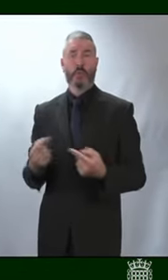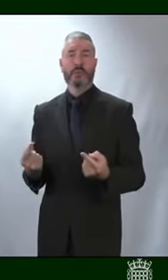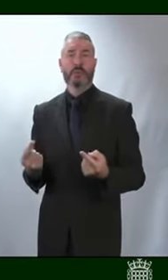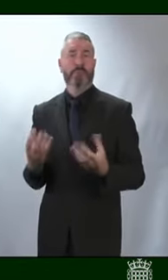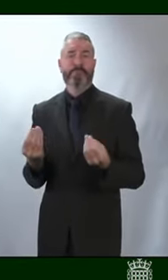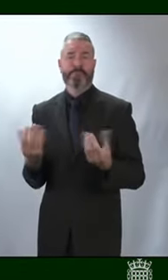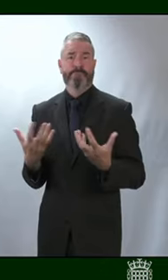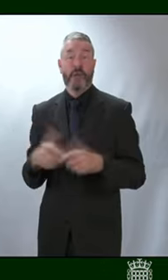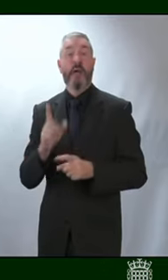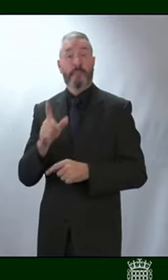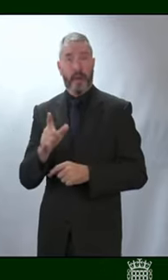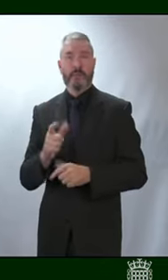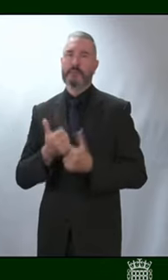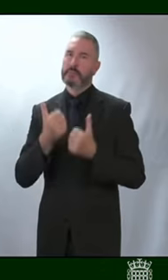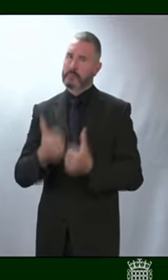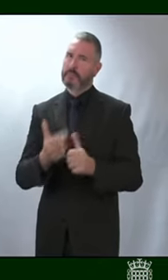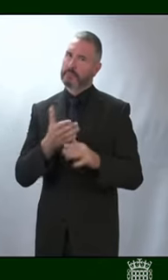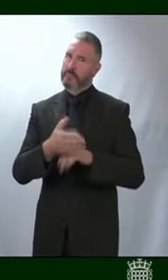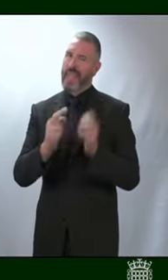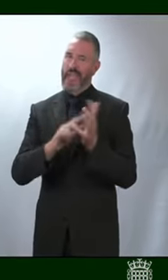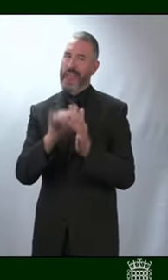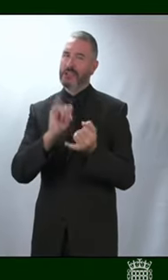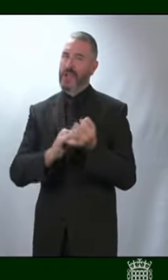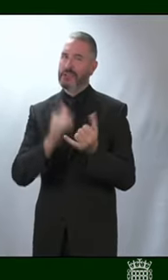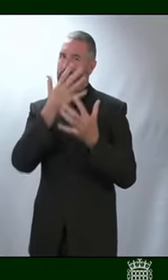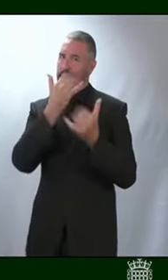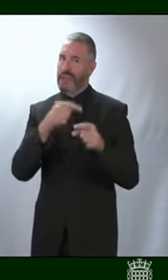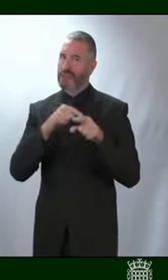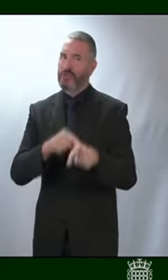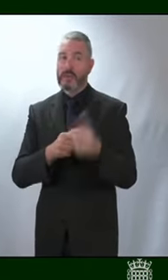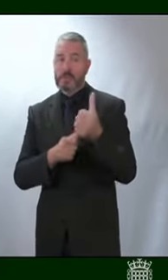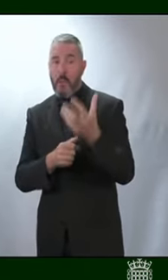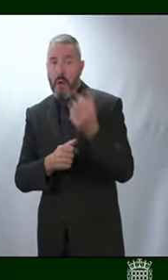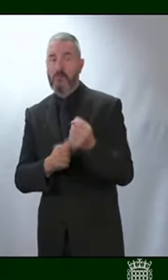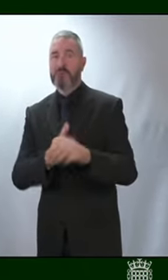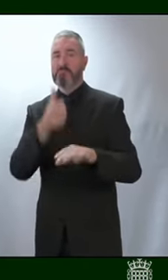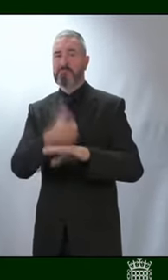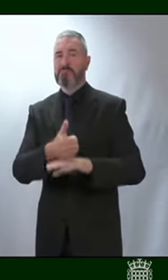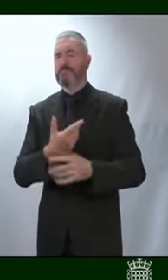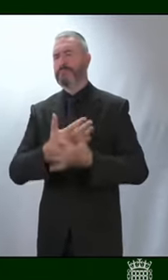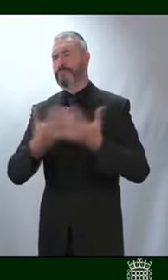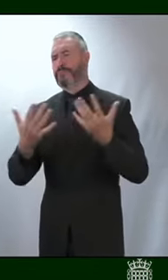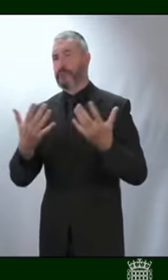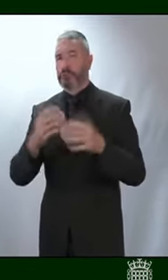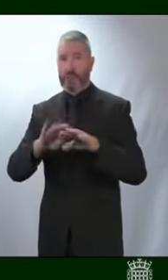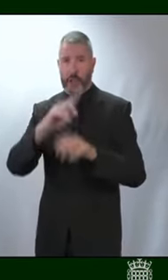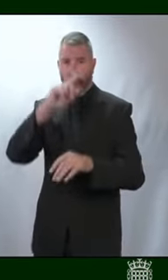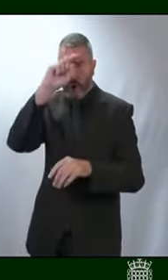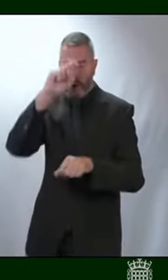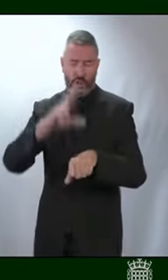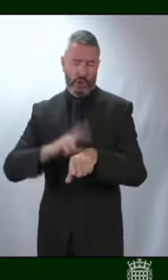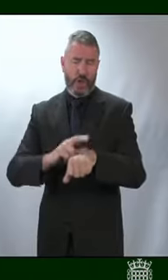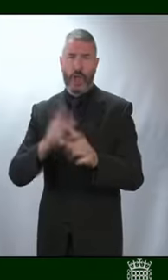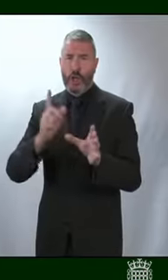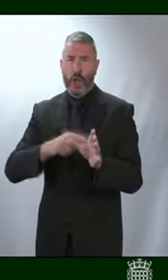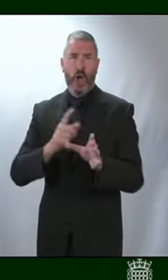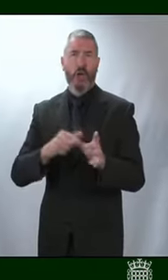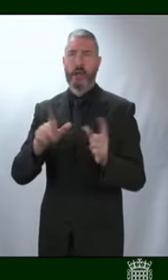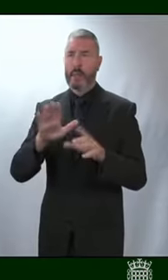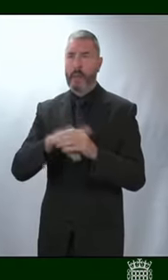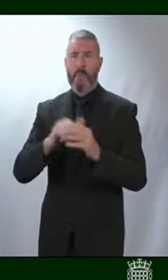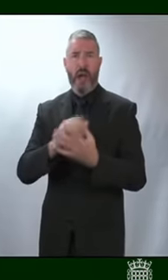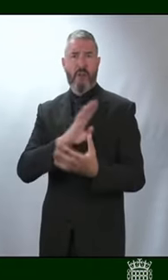And thanks to the efforts of NHS test and trace, many thousands of people, trainees, nurses, doctors, young people, members of the